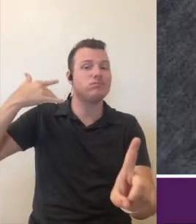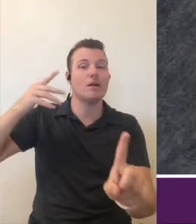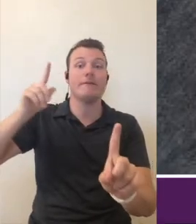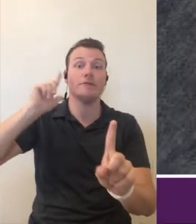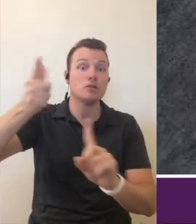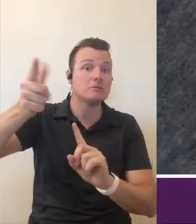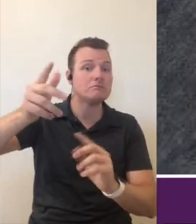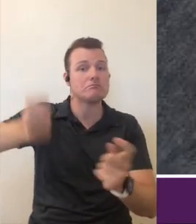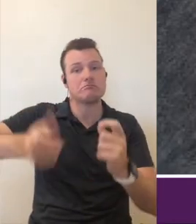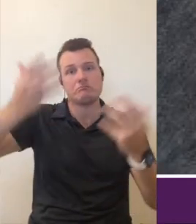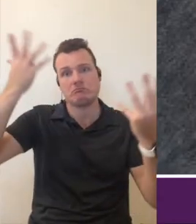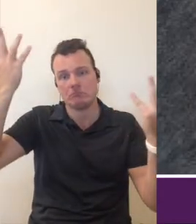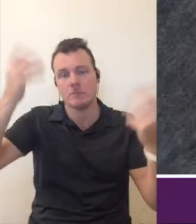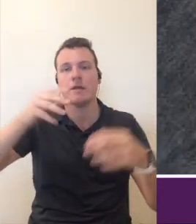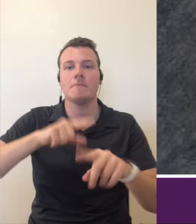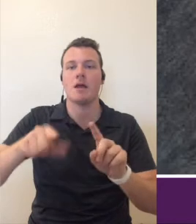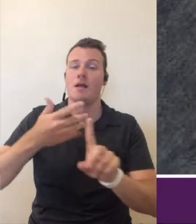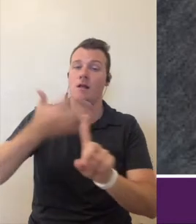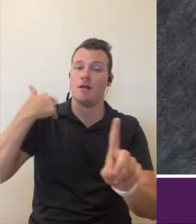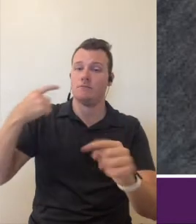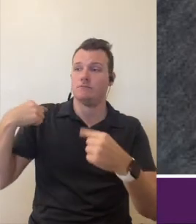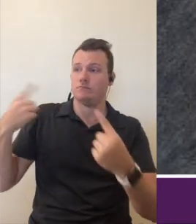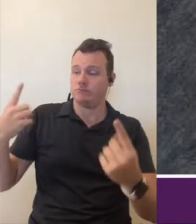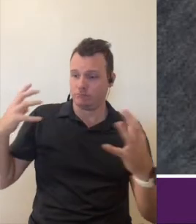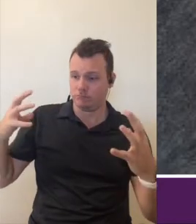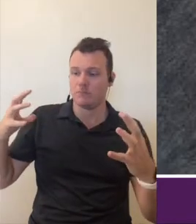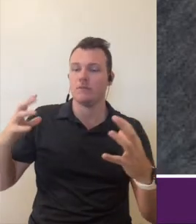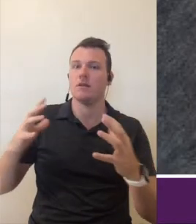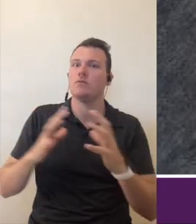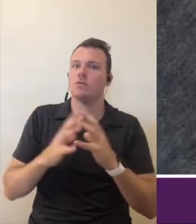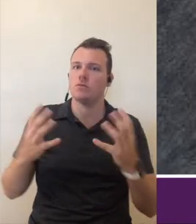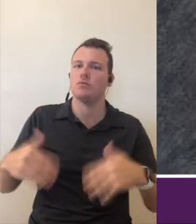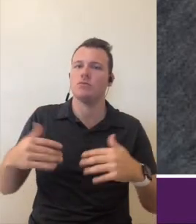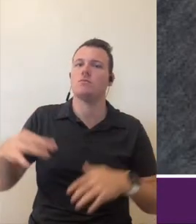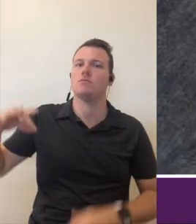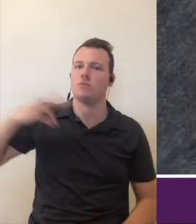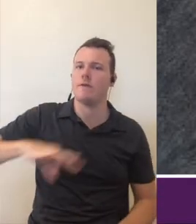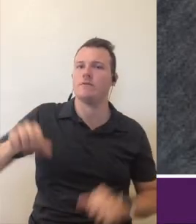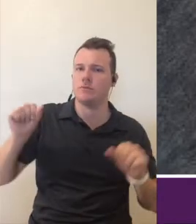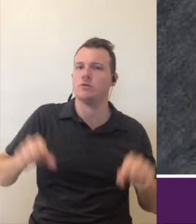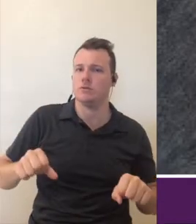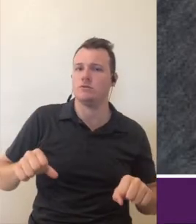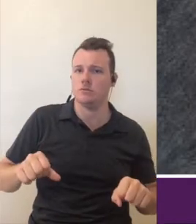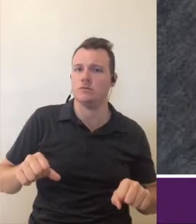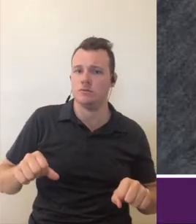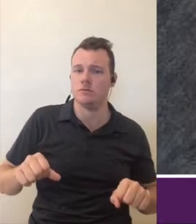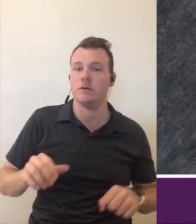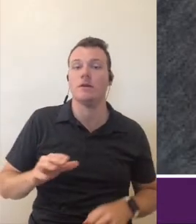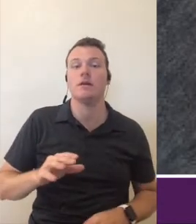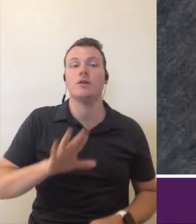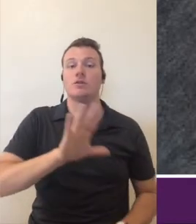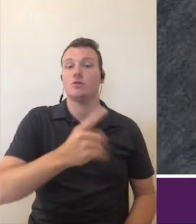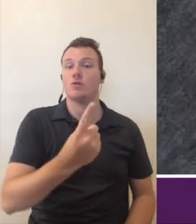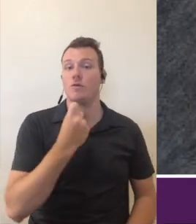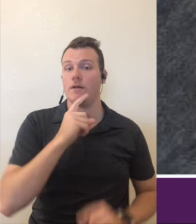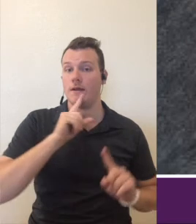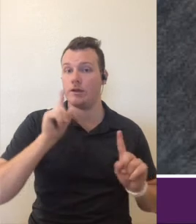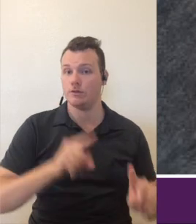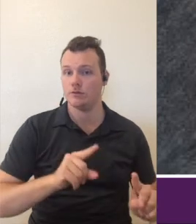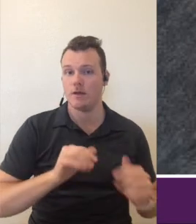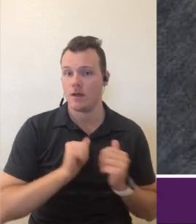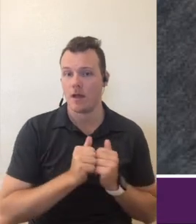part, historically, we'll have to see what it is in the future, but historically have been very, very